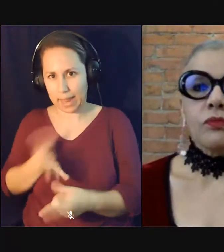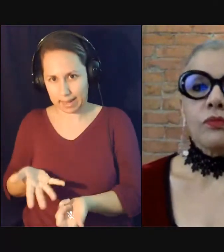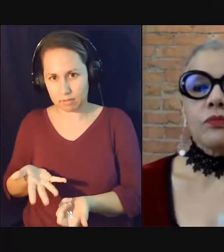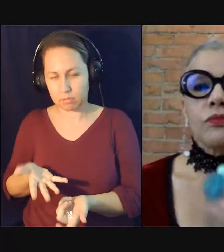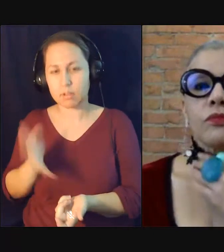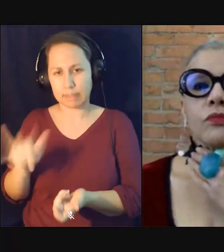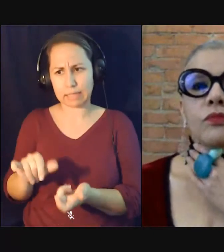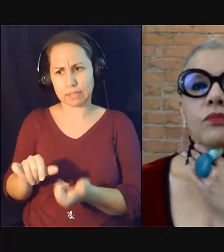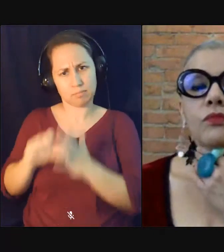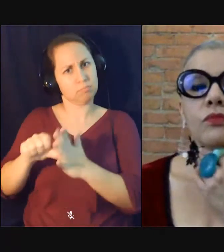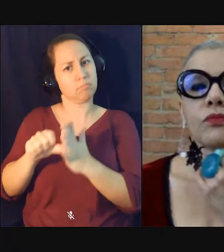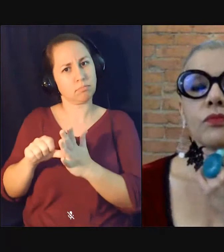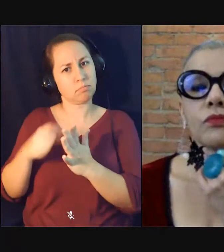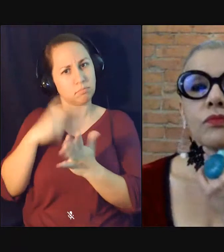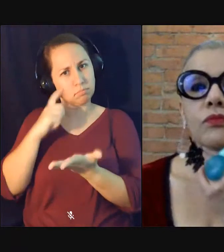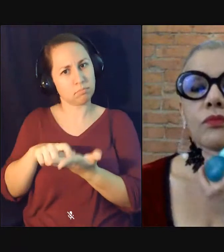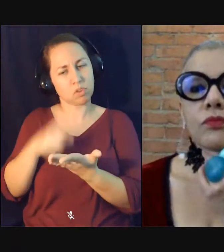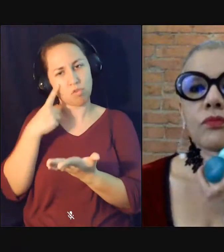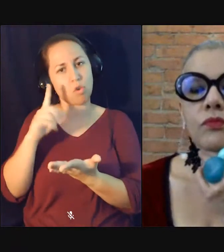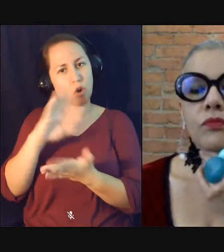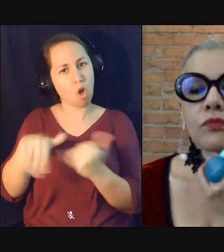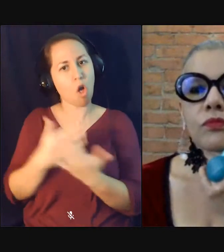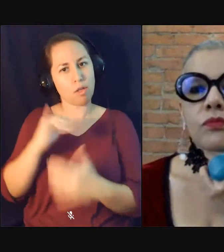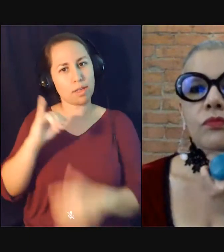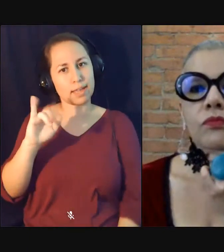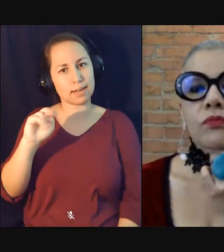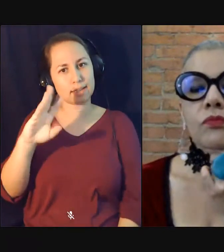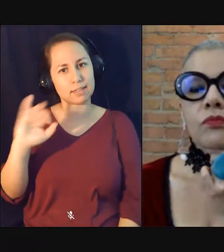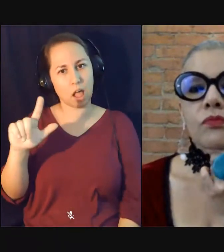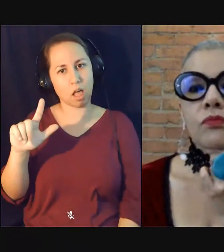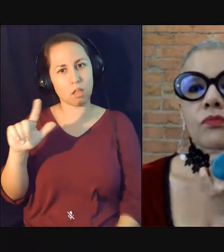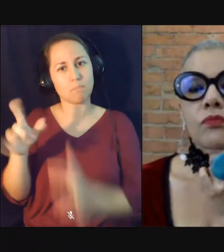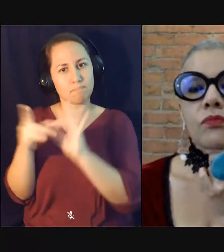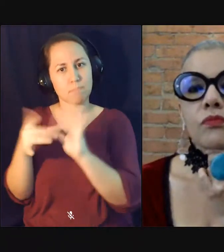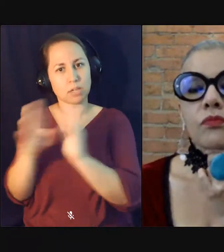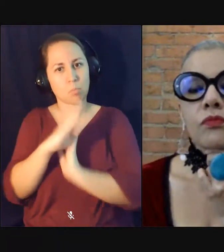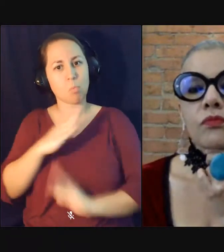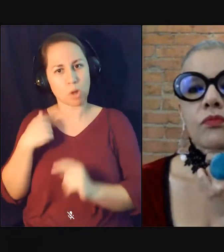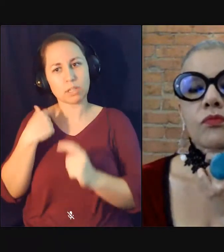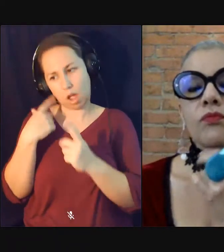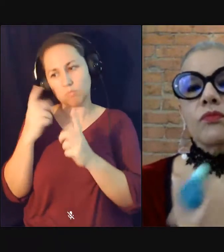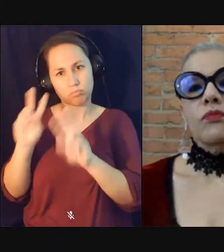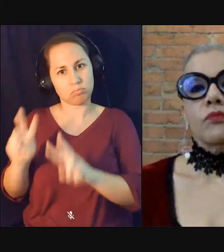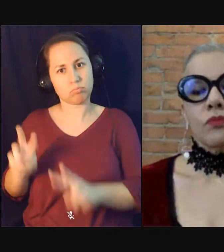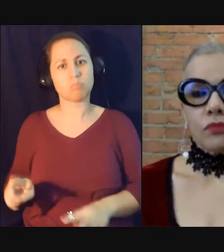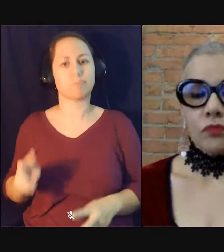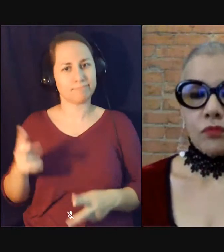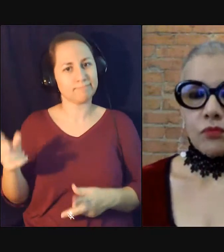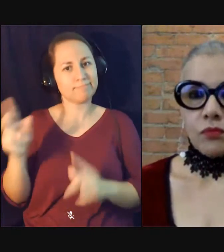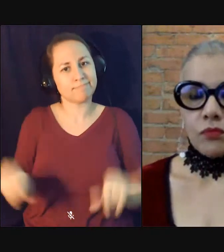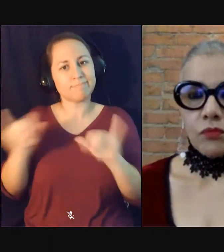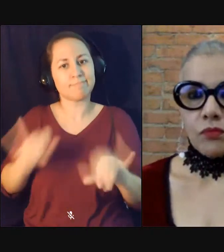distinguishing feature on all the incel message boards I visited, was crimes by women. So people are rarely